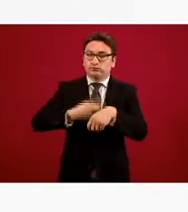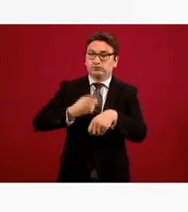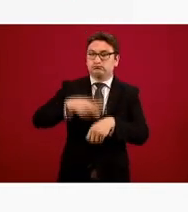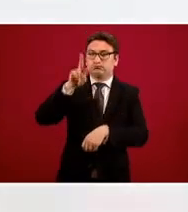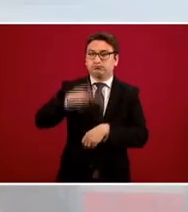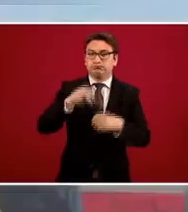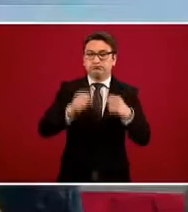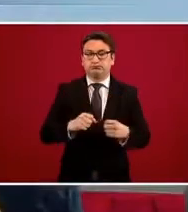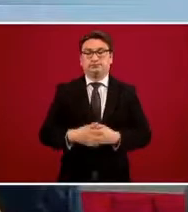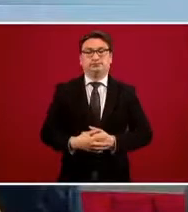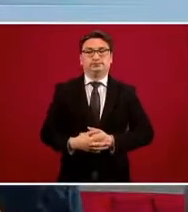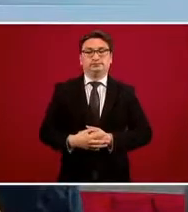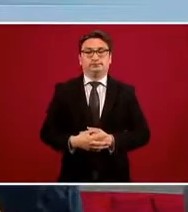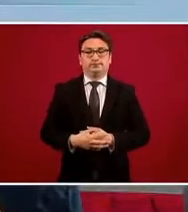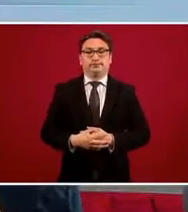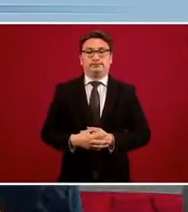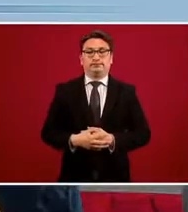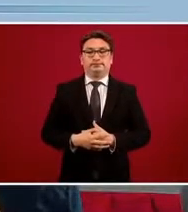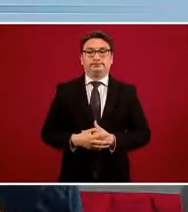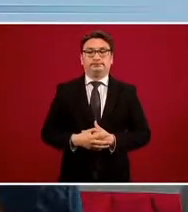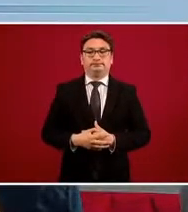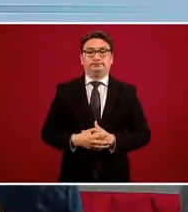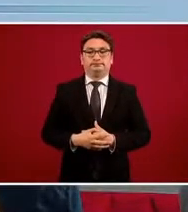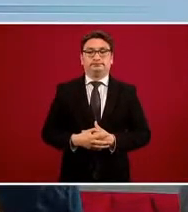per municipality.